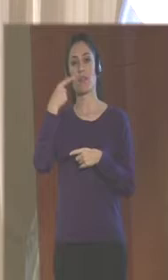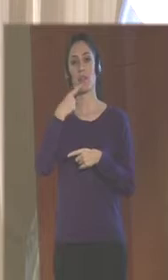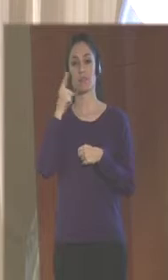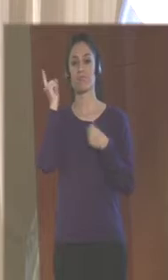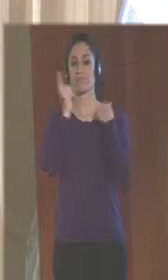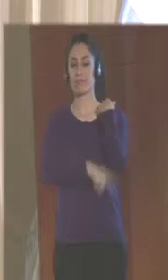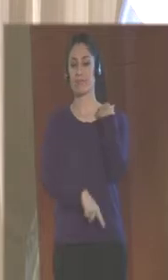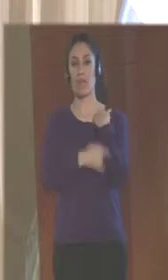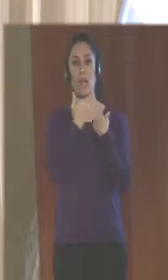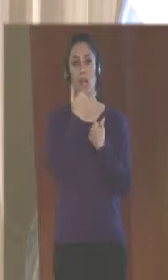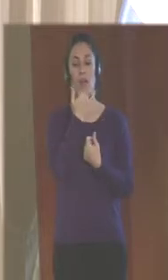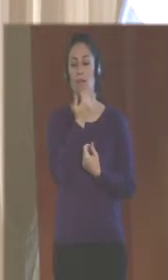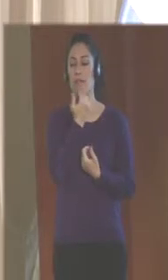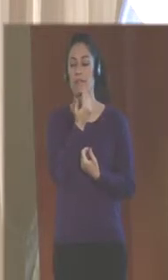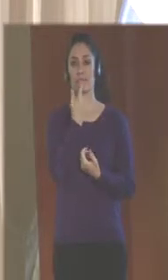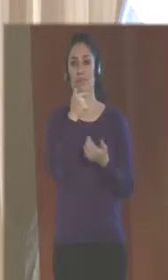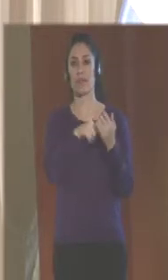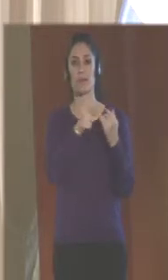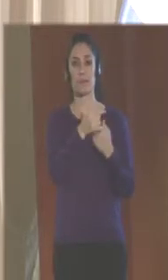aspect that is